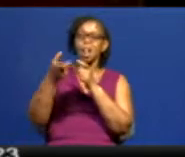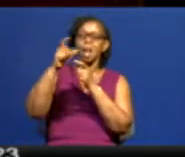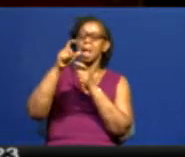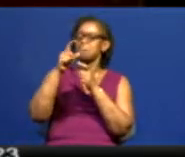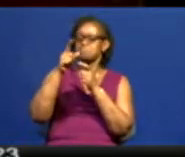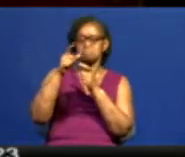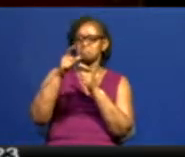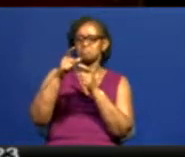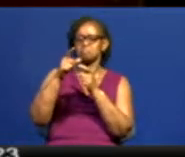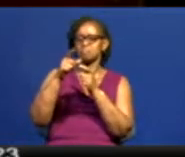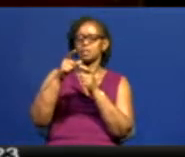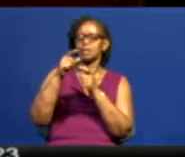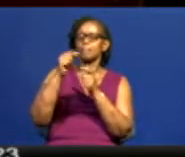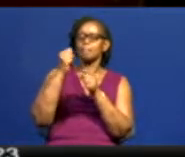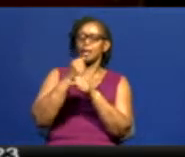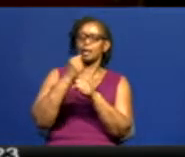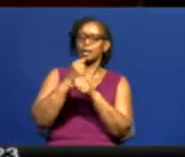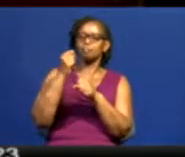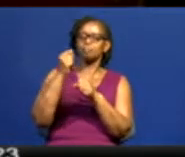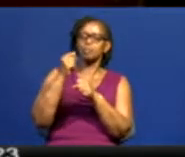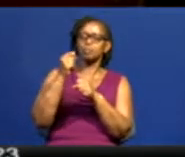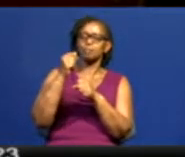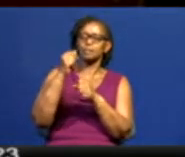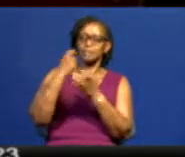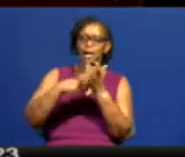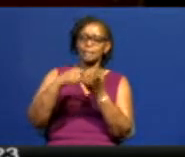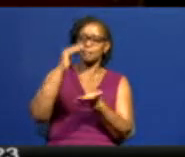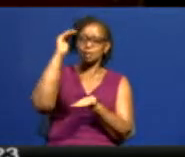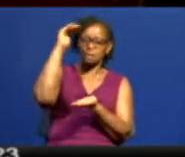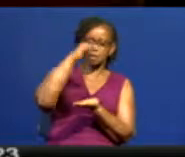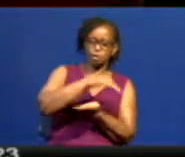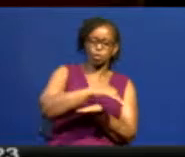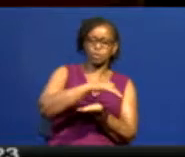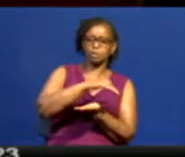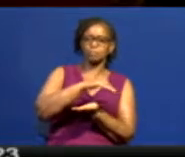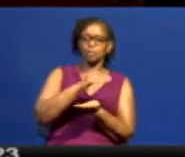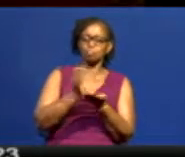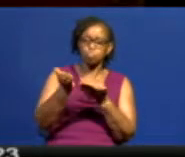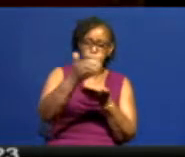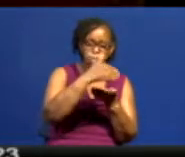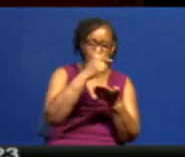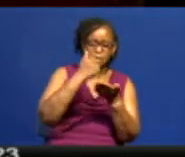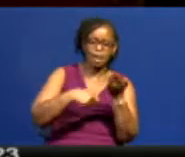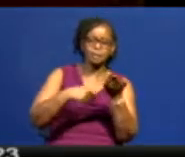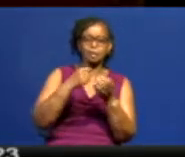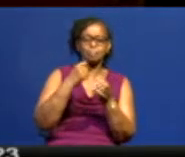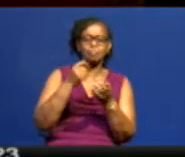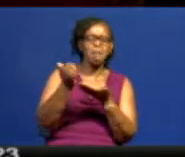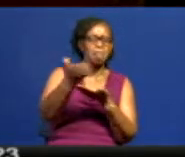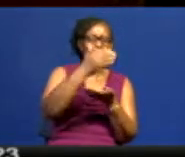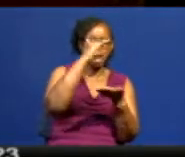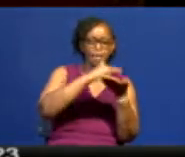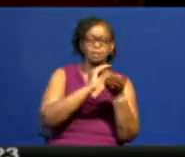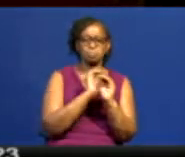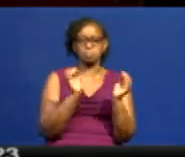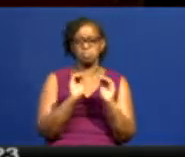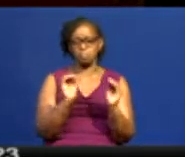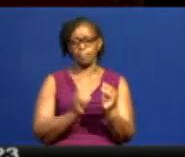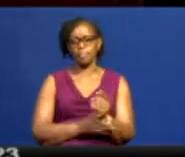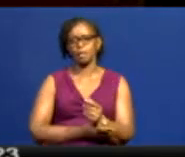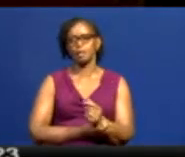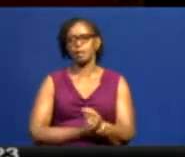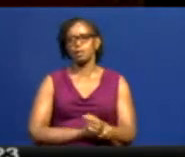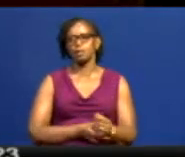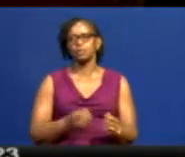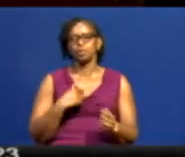lead to decrease in collection. Honorable Speaker, the policy also provide that prior to the government making any proposal or